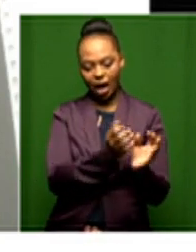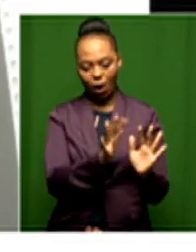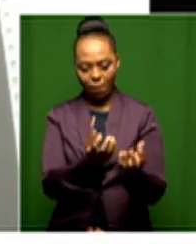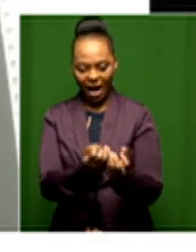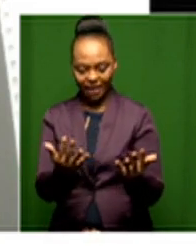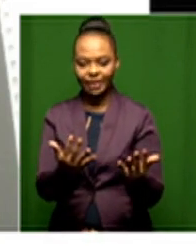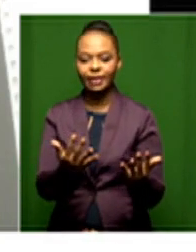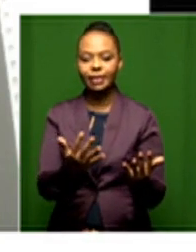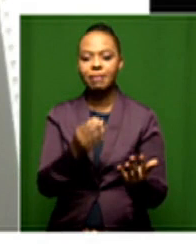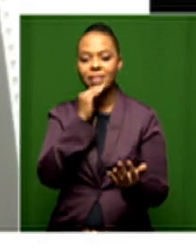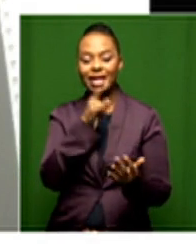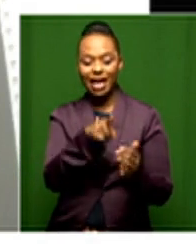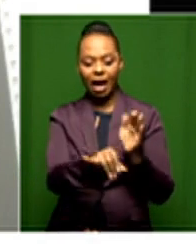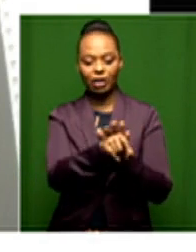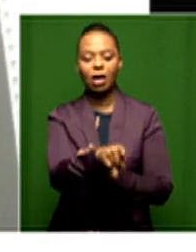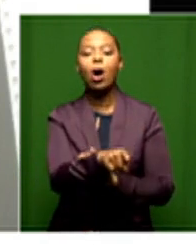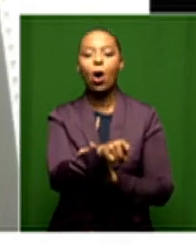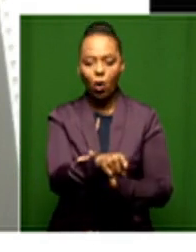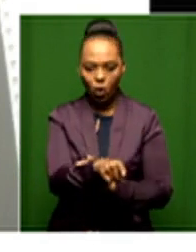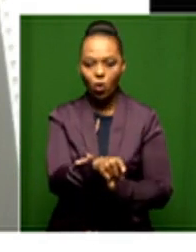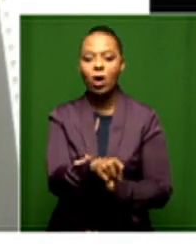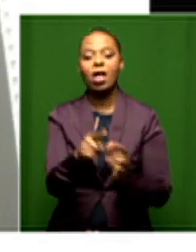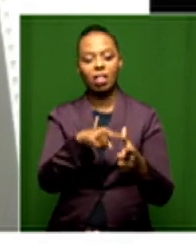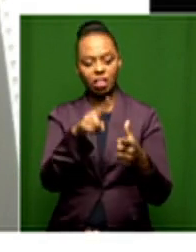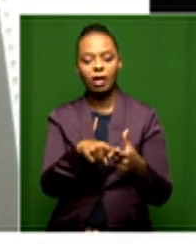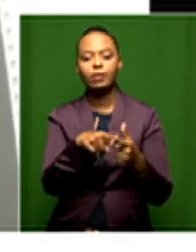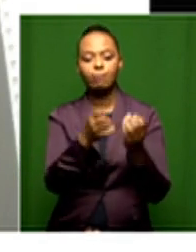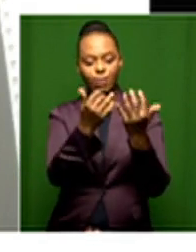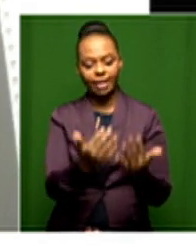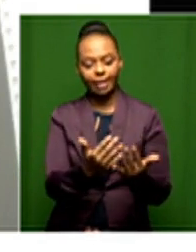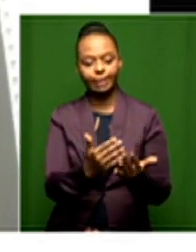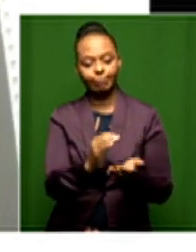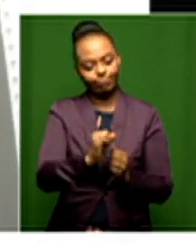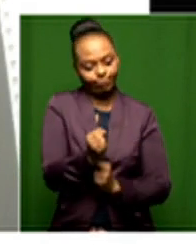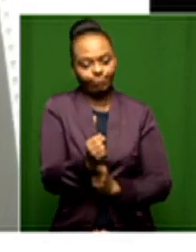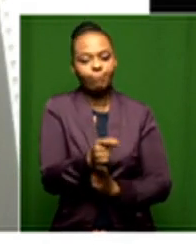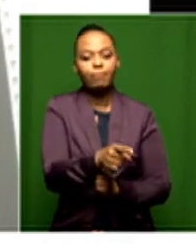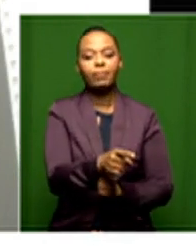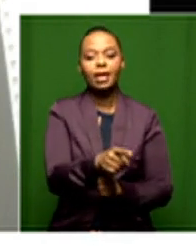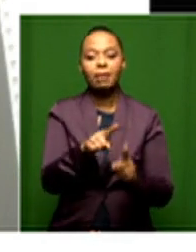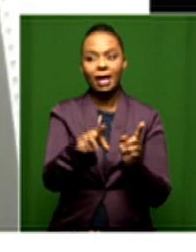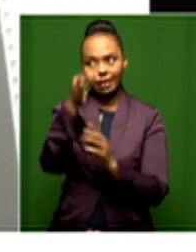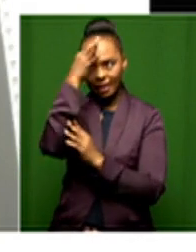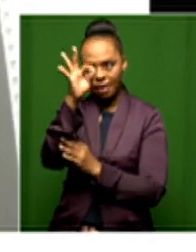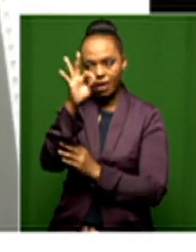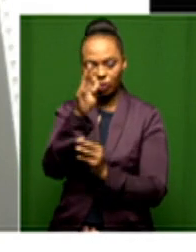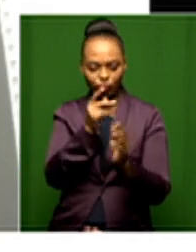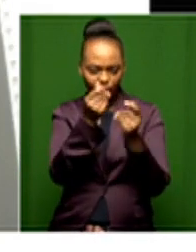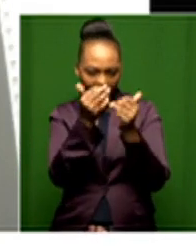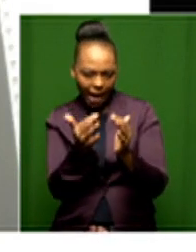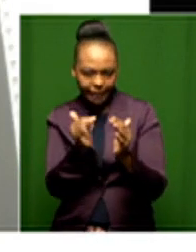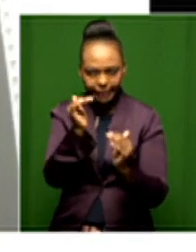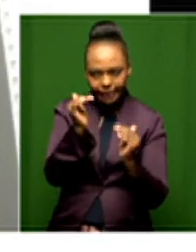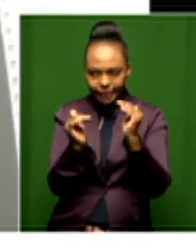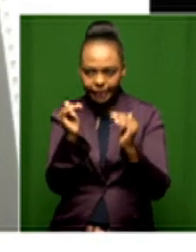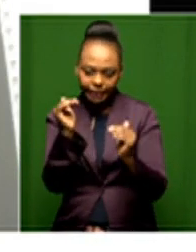may ultimately cost. But already there are indicative prices that the government is working with based